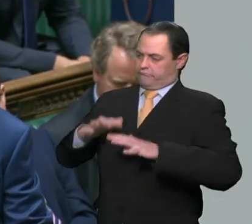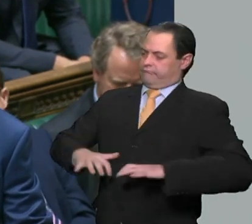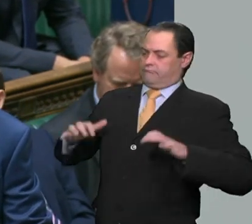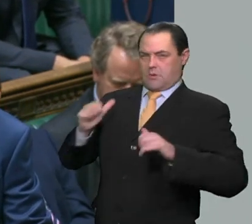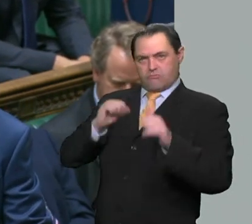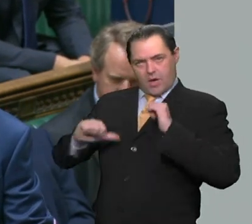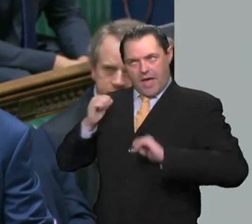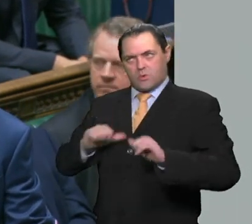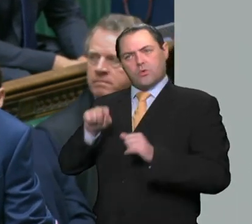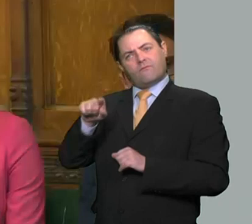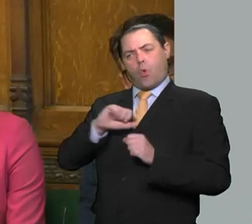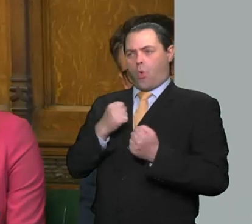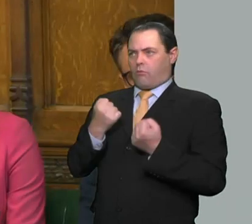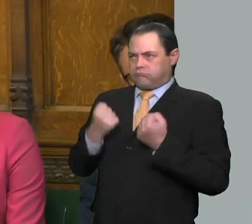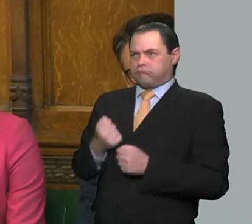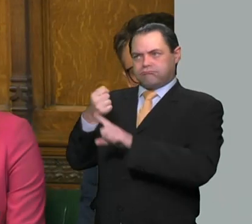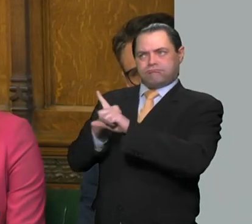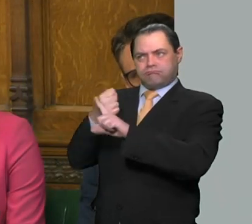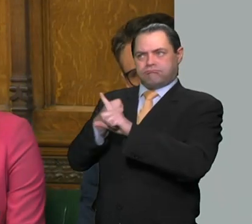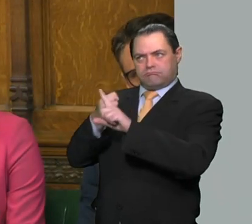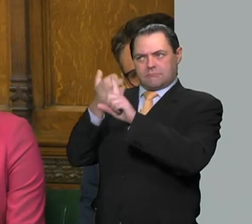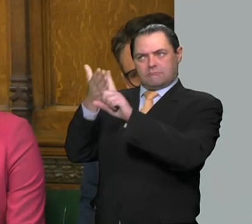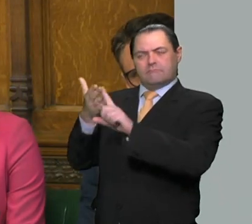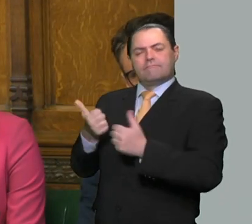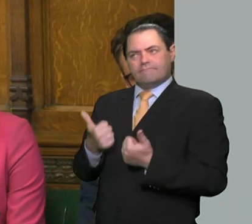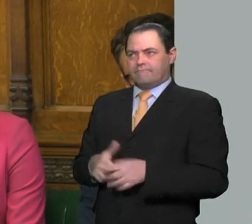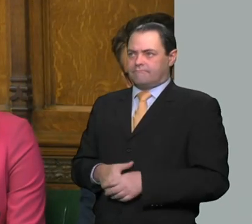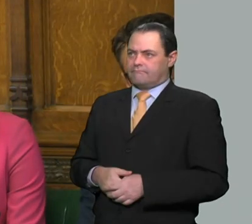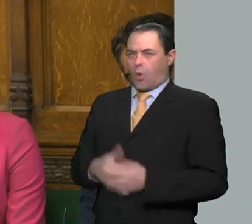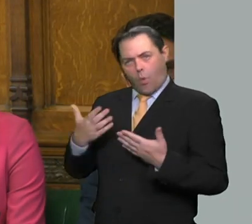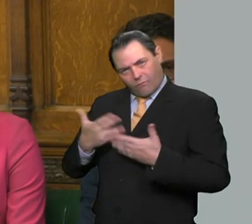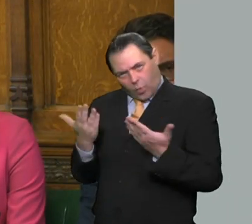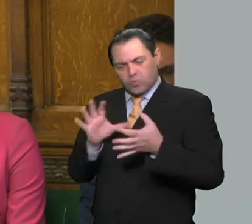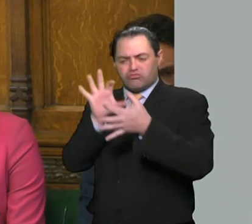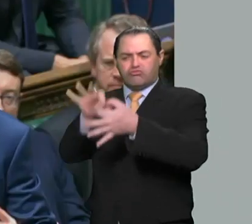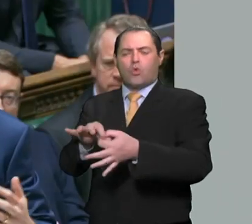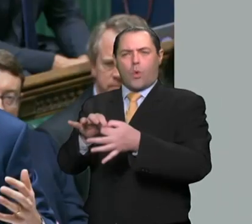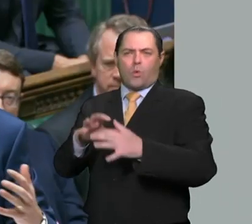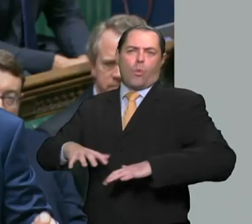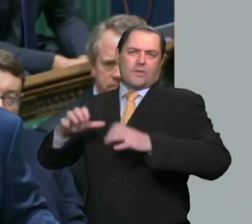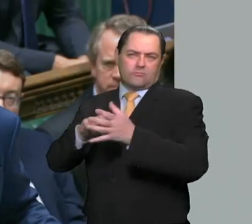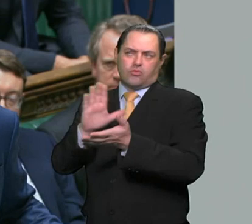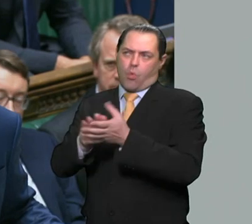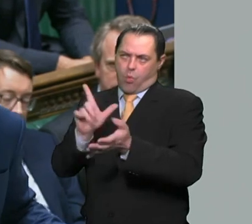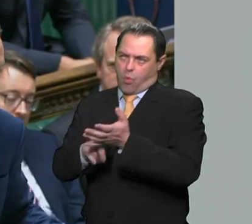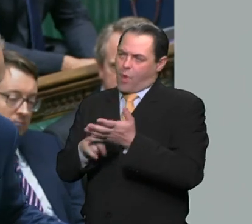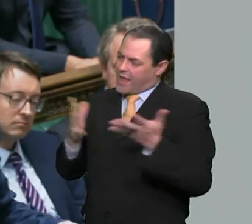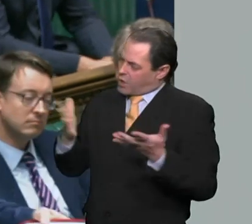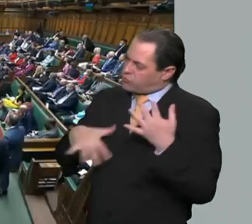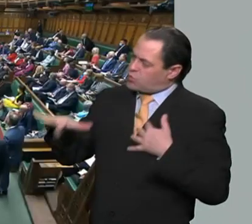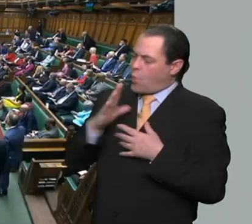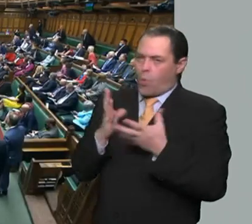of the tenacious way she is pursuing that campaign. Of course I will join her in Westminster Hall, and I would encourage all honourable members to do the